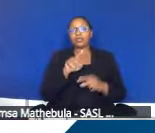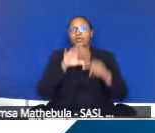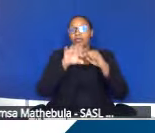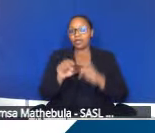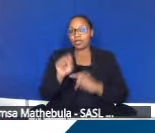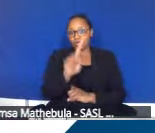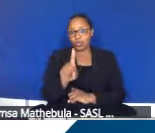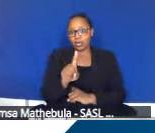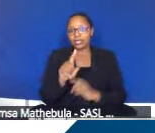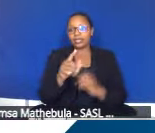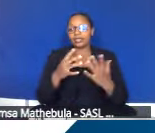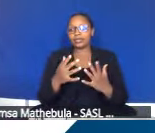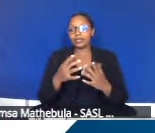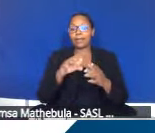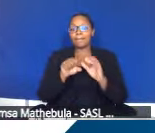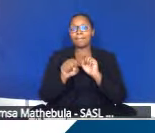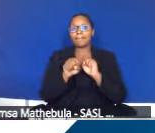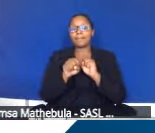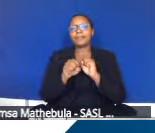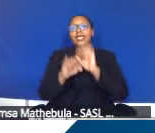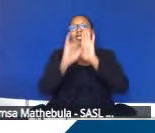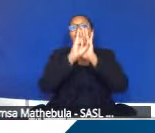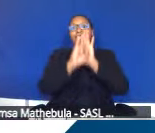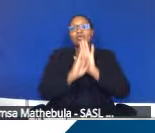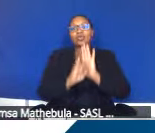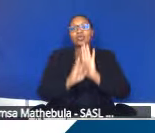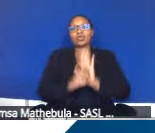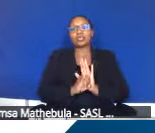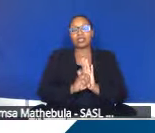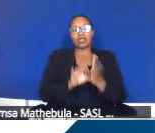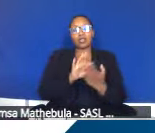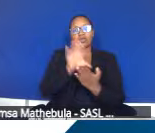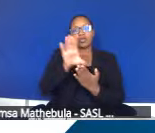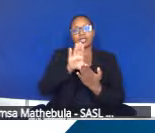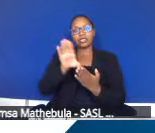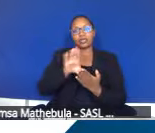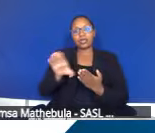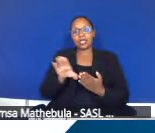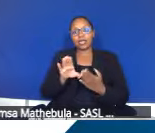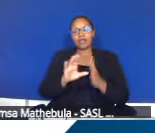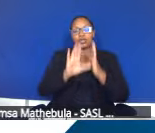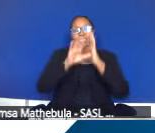criteria for the various disabilities.